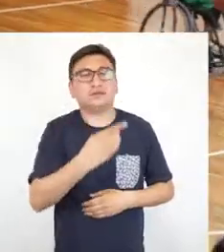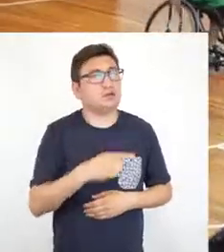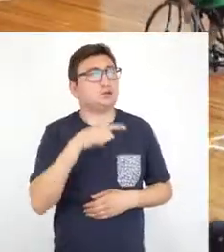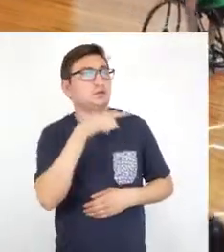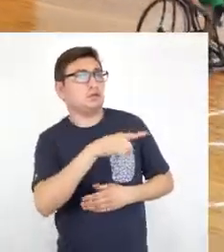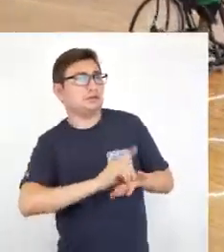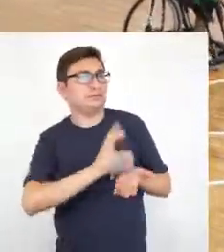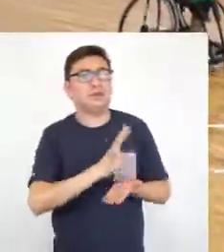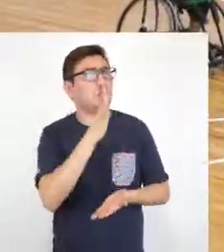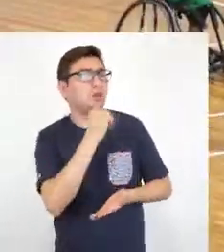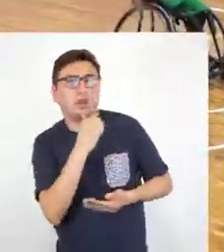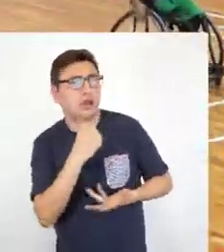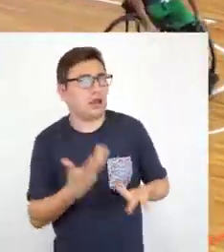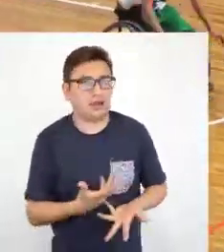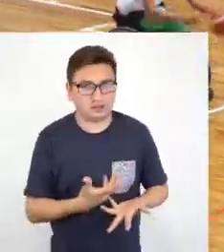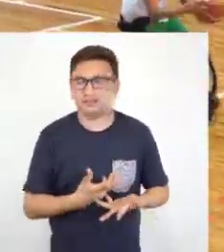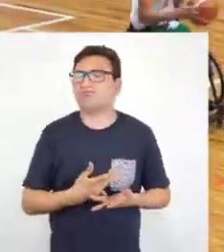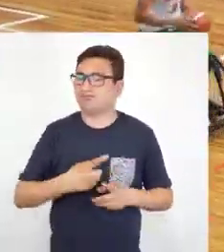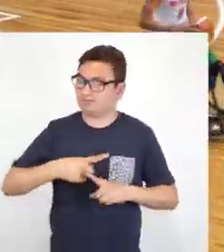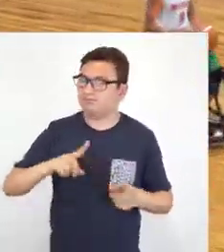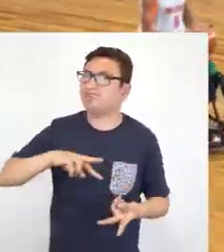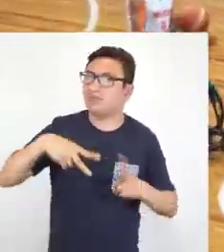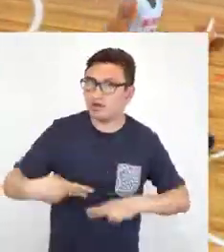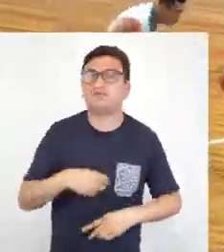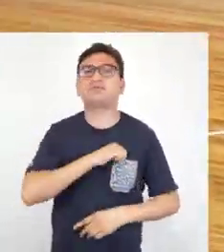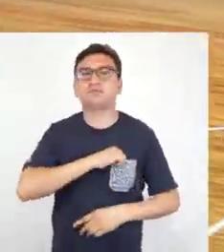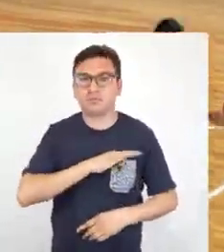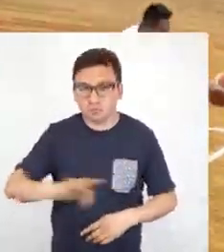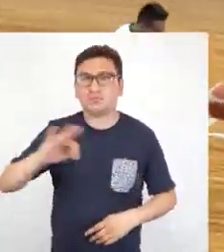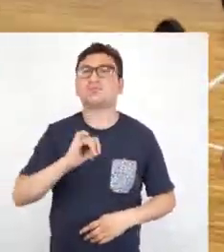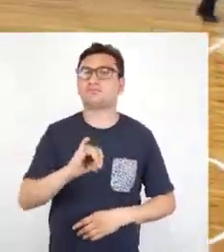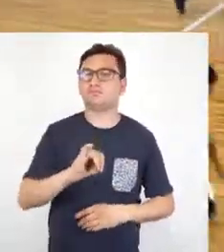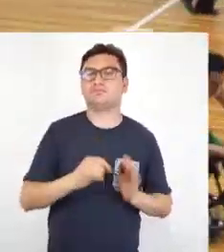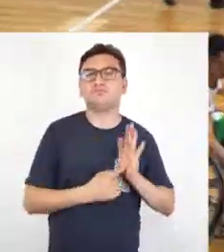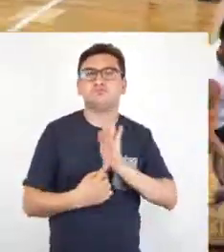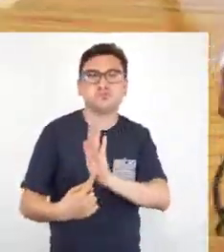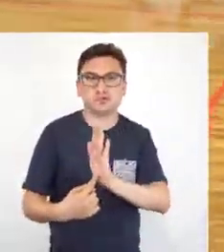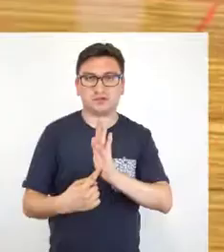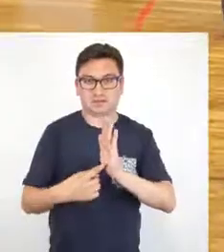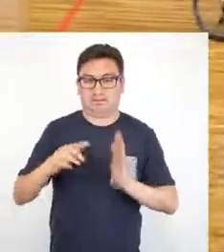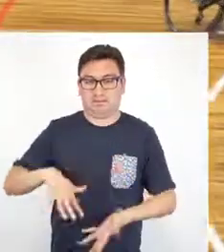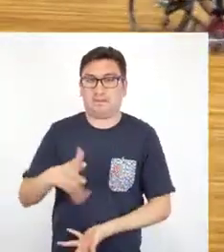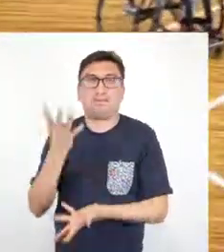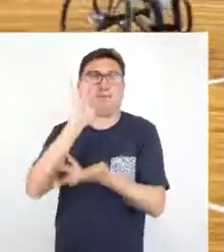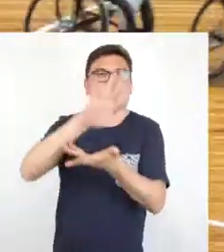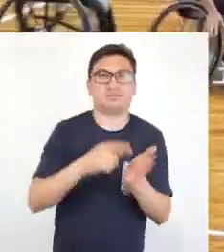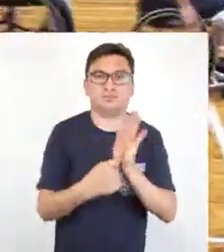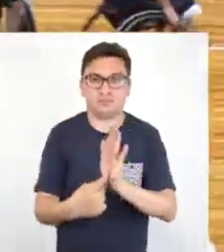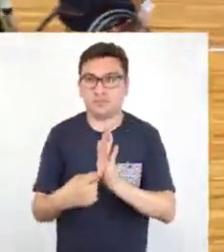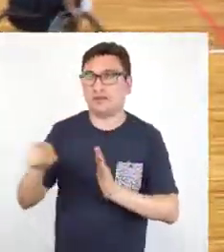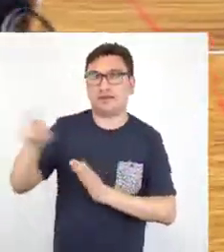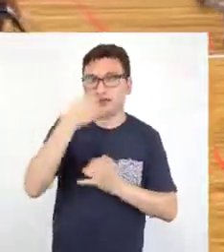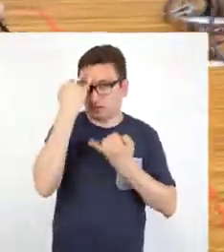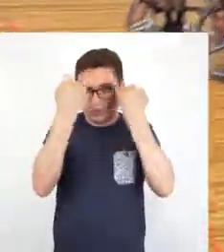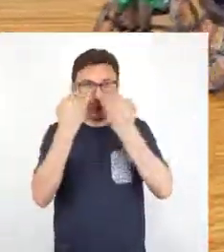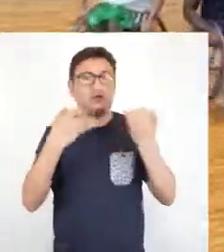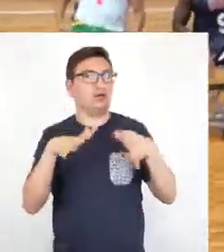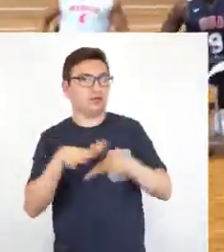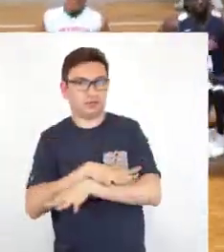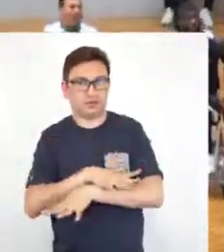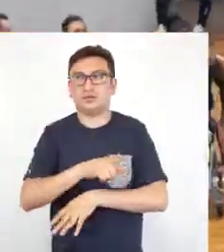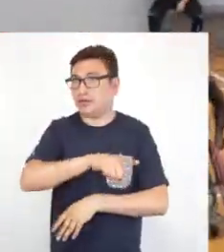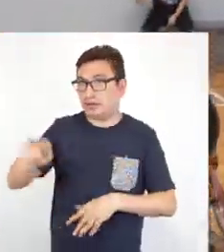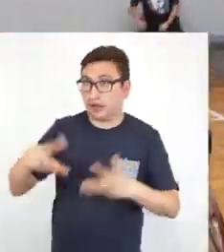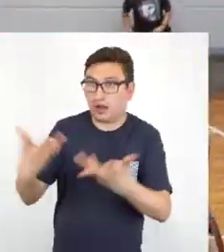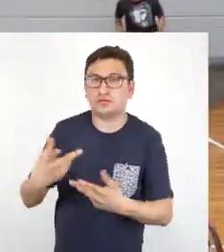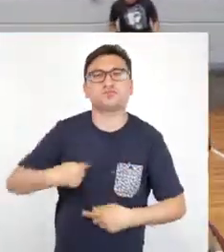Having a disability, it's always about what you can't do and not about what you can do. And hopefully through wheelchair basketball, we can kind of change the perception that we